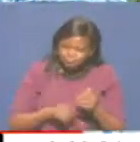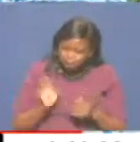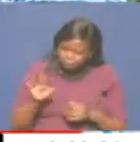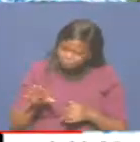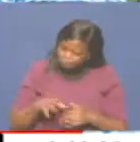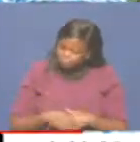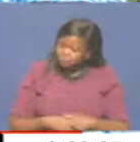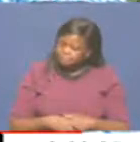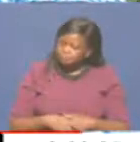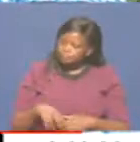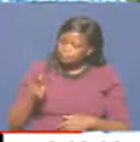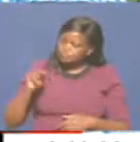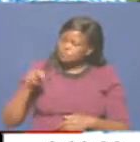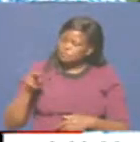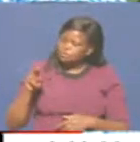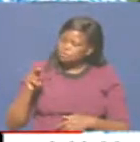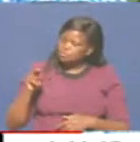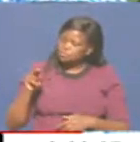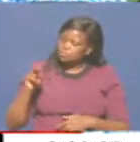Mr. Njiru,